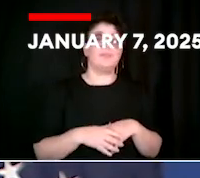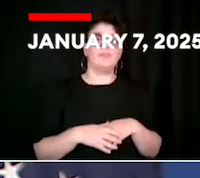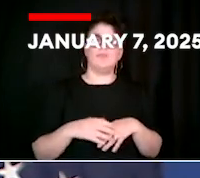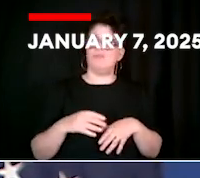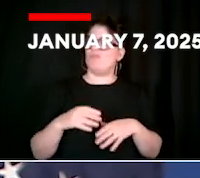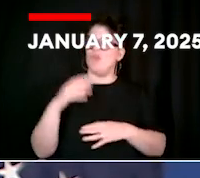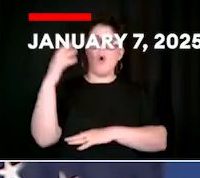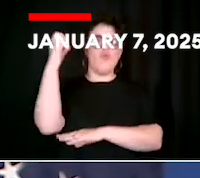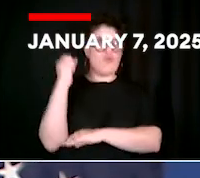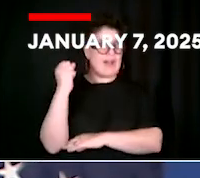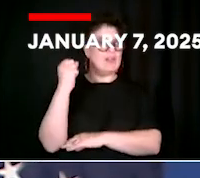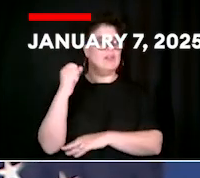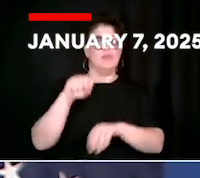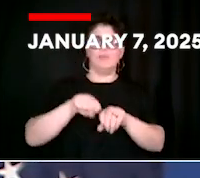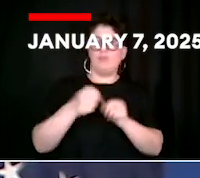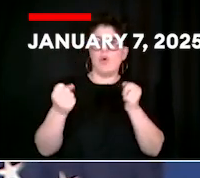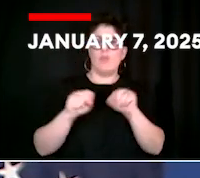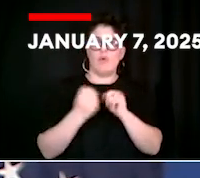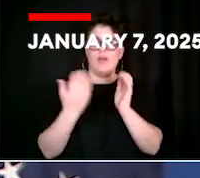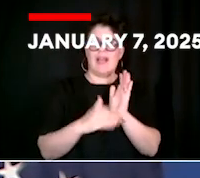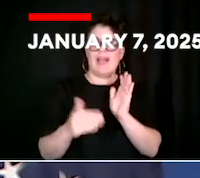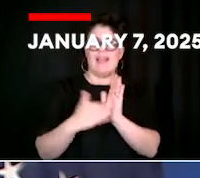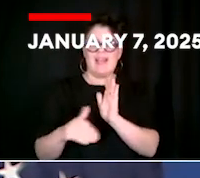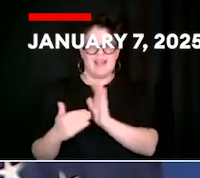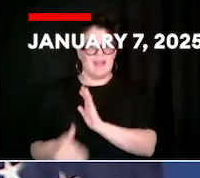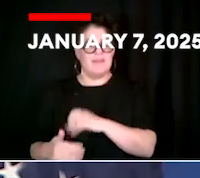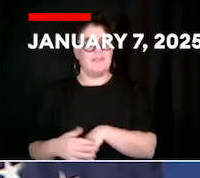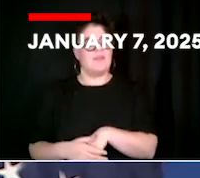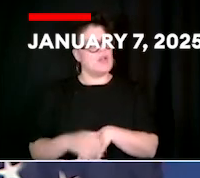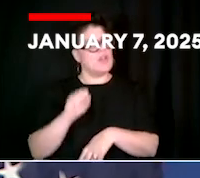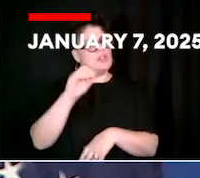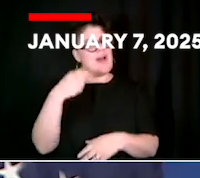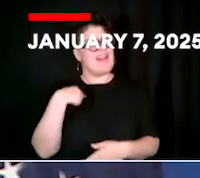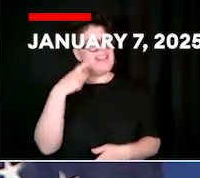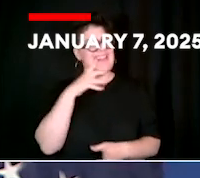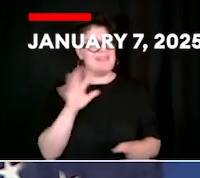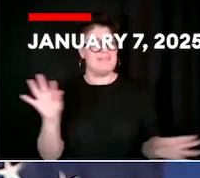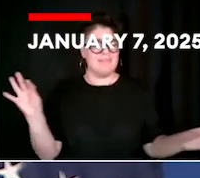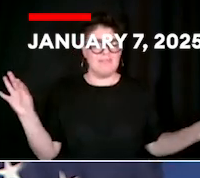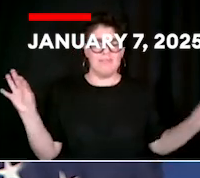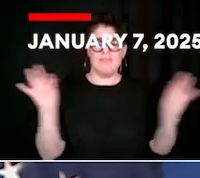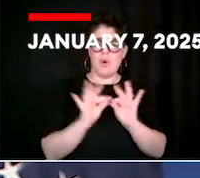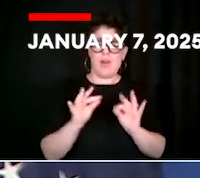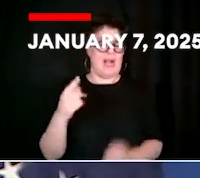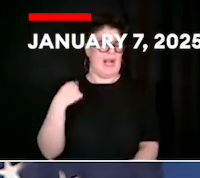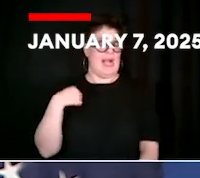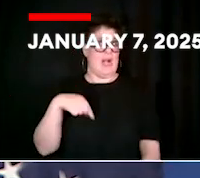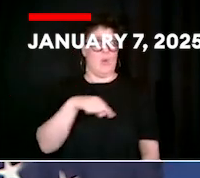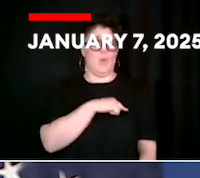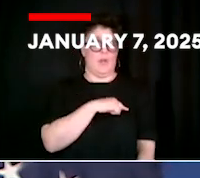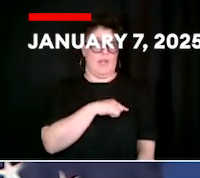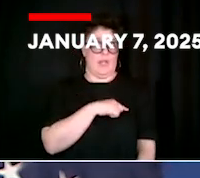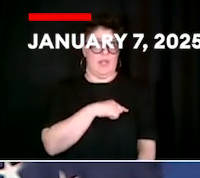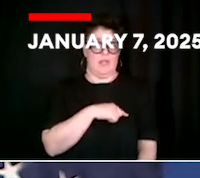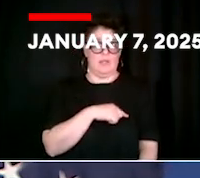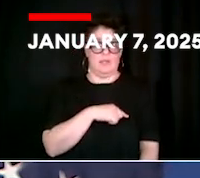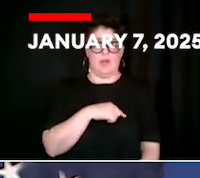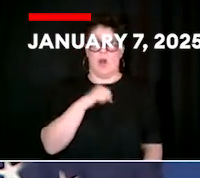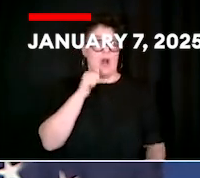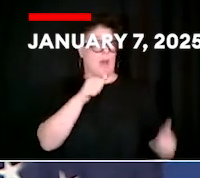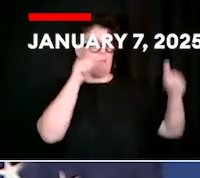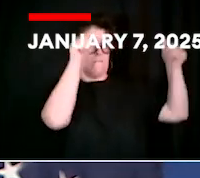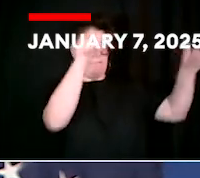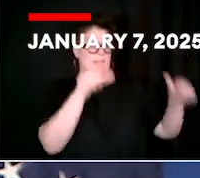and over again. And so I think it's imperative that we don't have these billboards up for